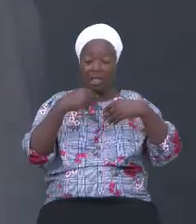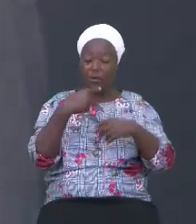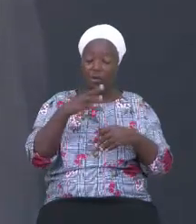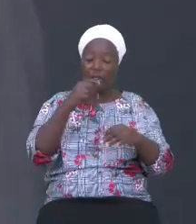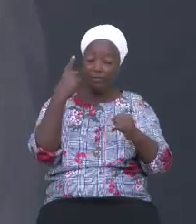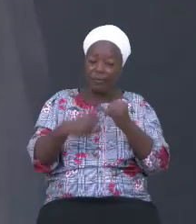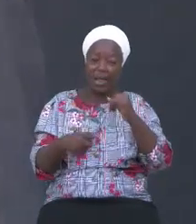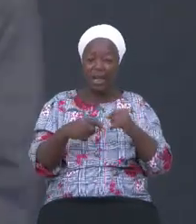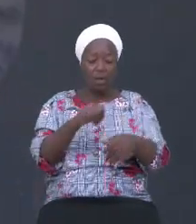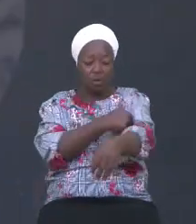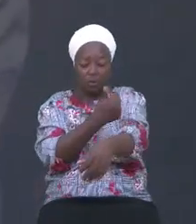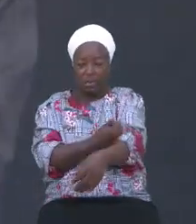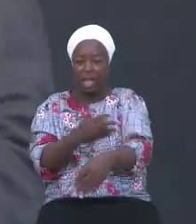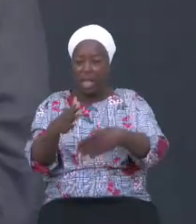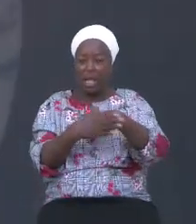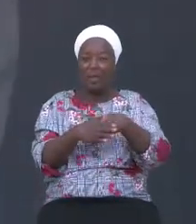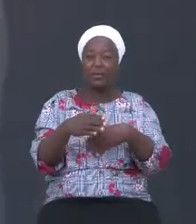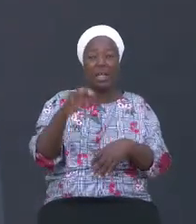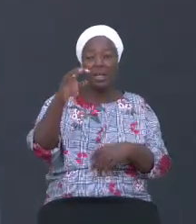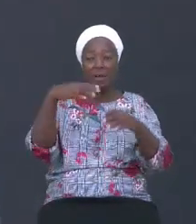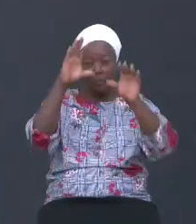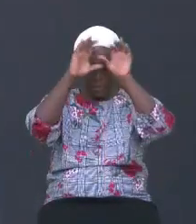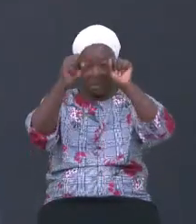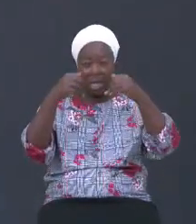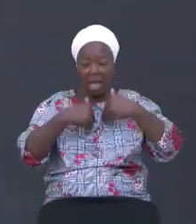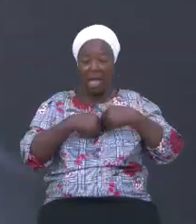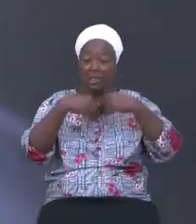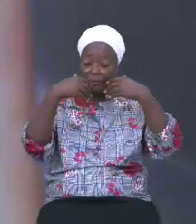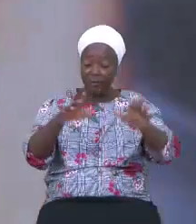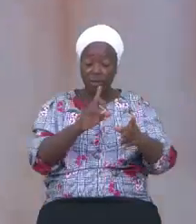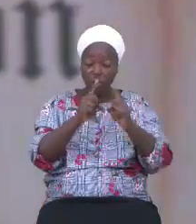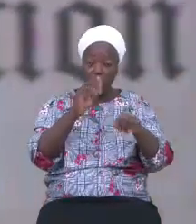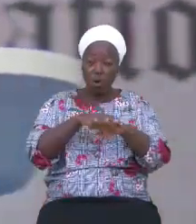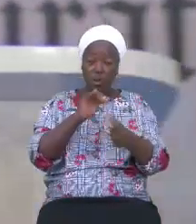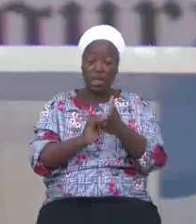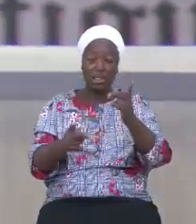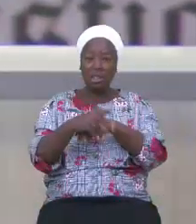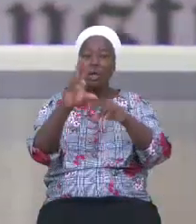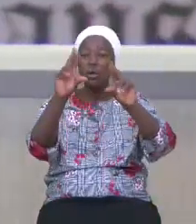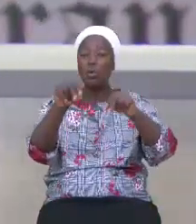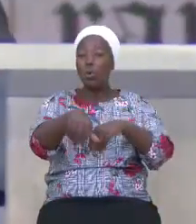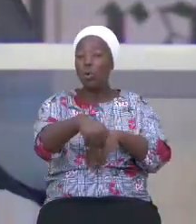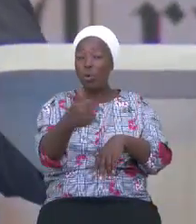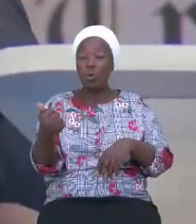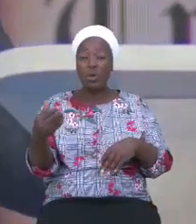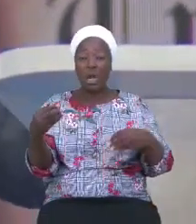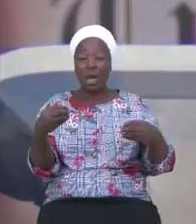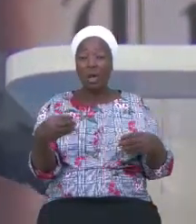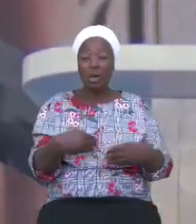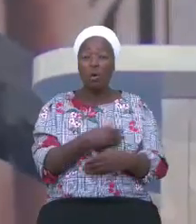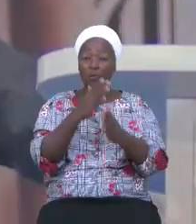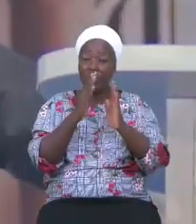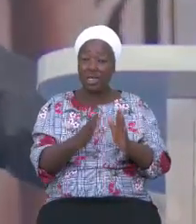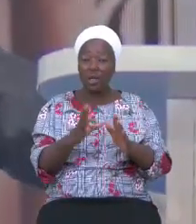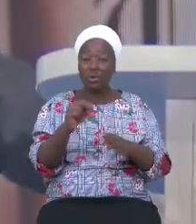After he has spoken on that platform that day, no other officer, no